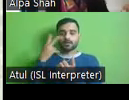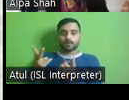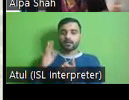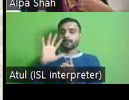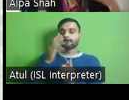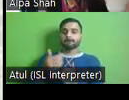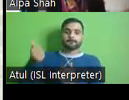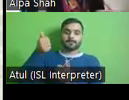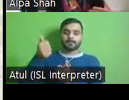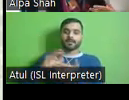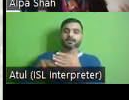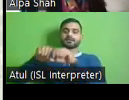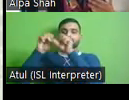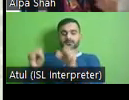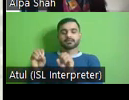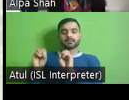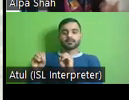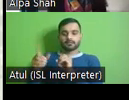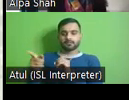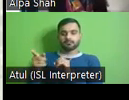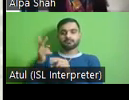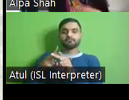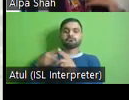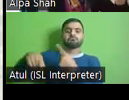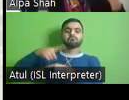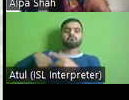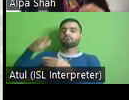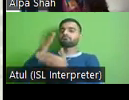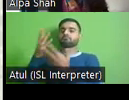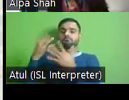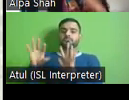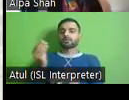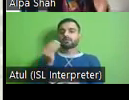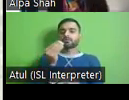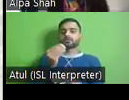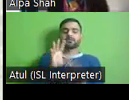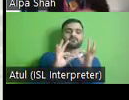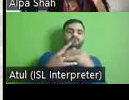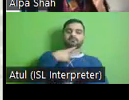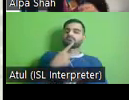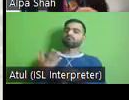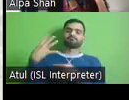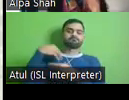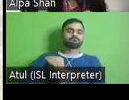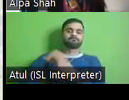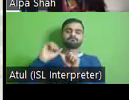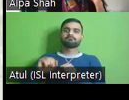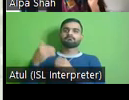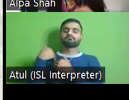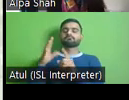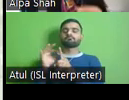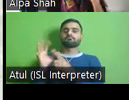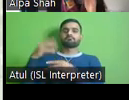panchayat system, also, you know, the rotation has stopped, and some families have taken over, you know, eternal, being